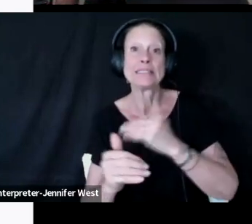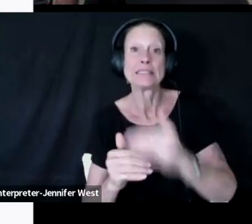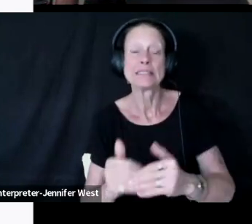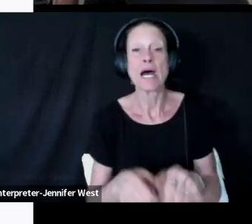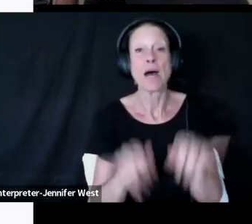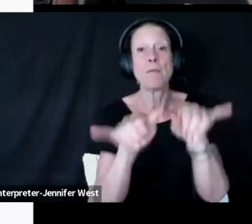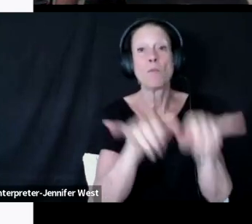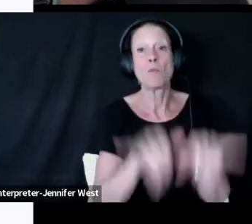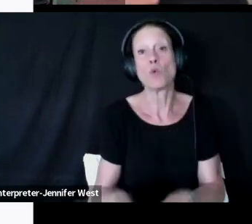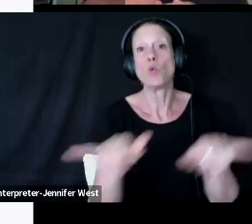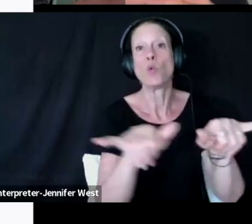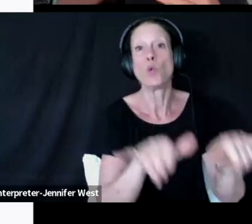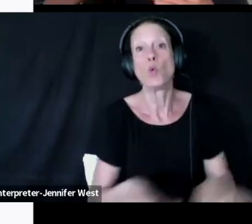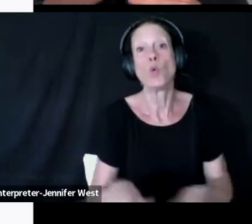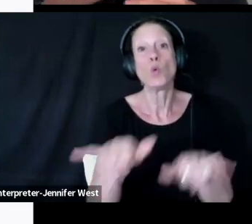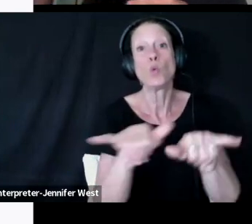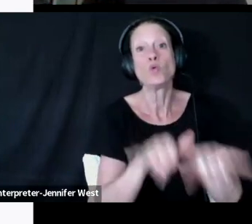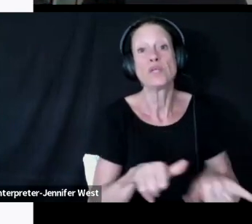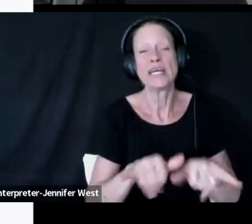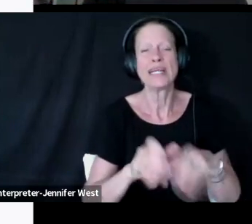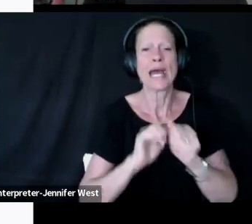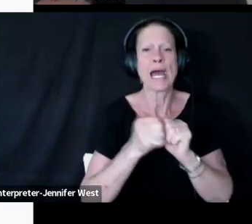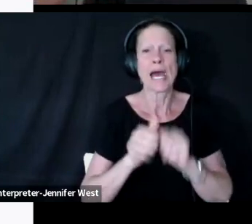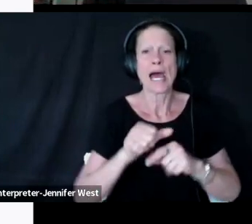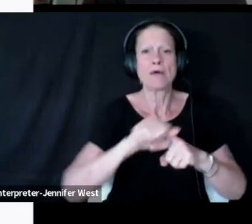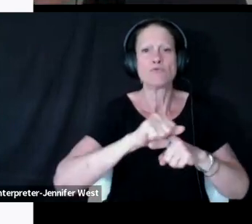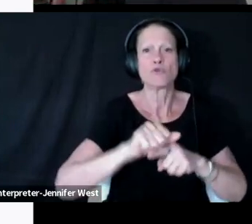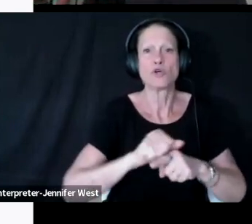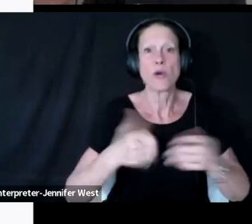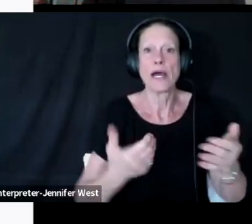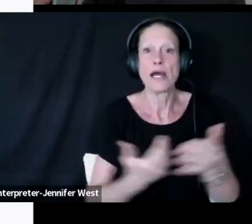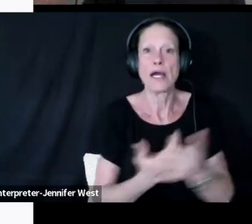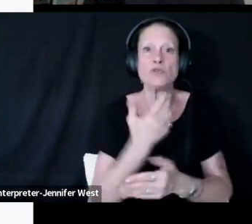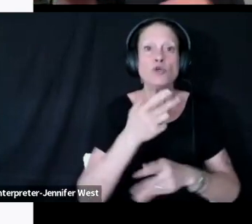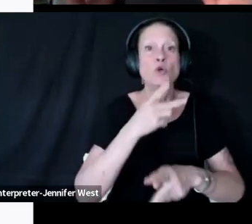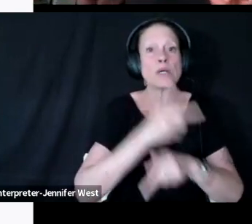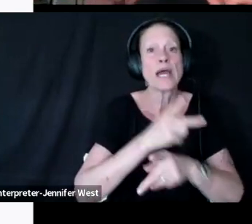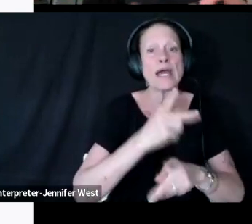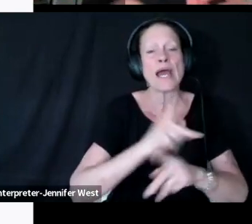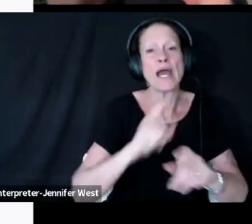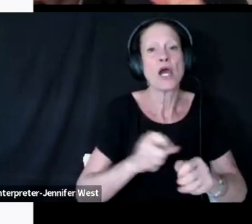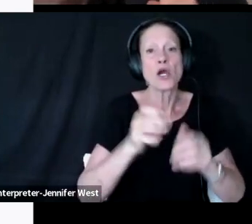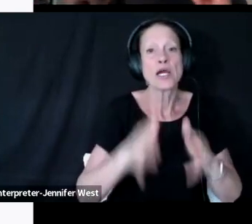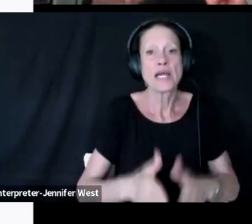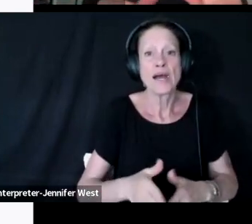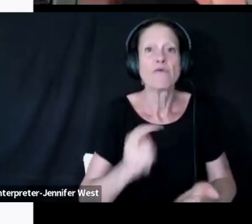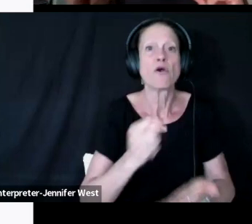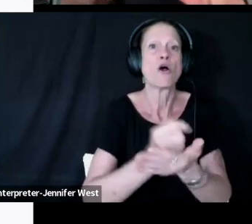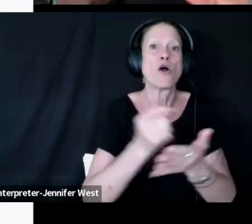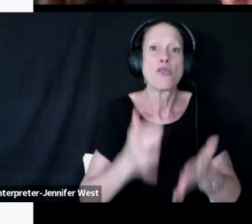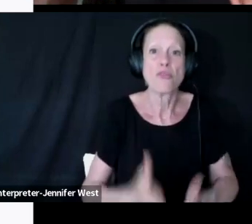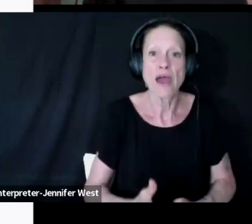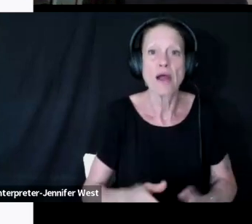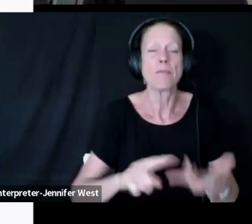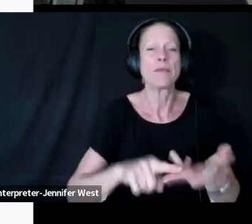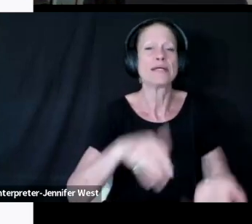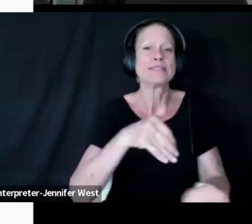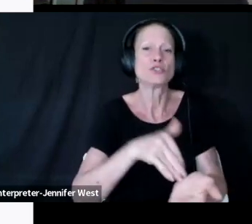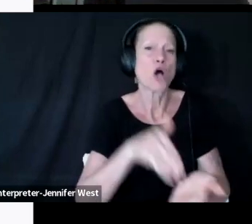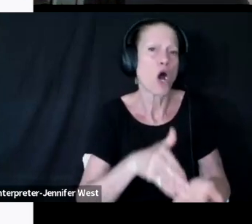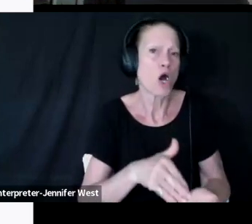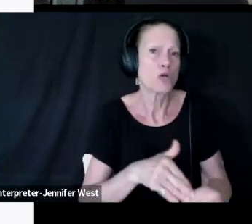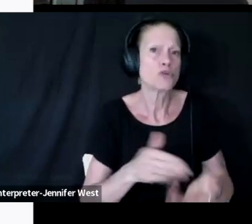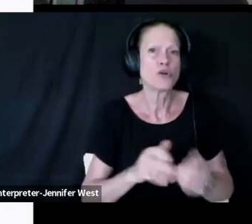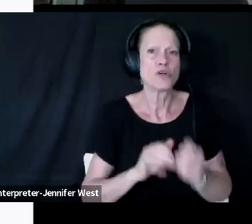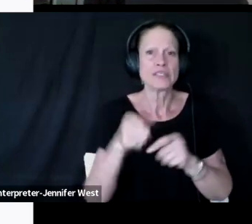to train new caregivers or teachers or therapists that need to understand how to do certain